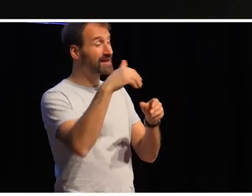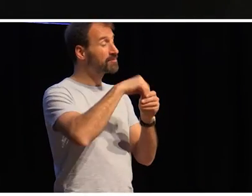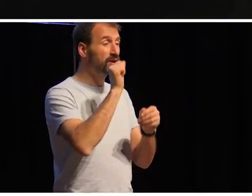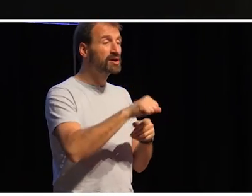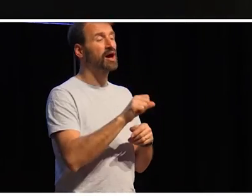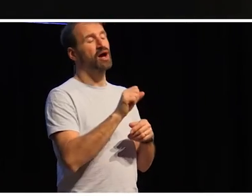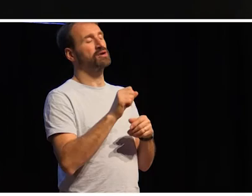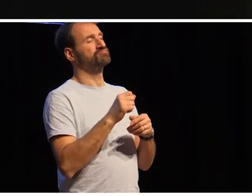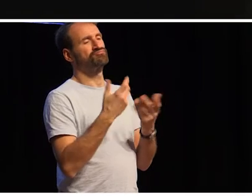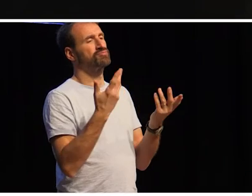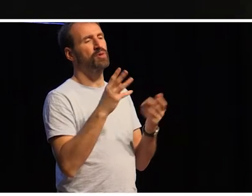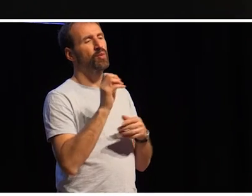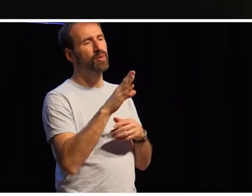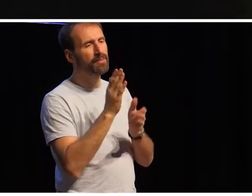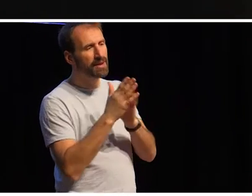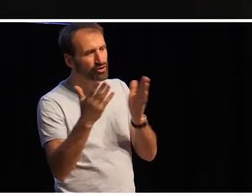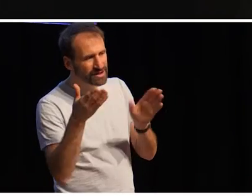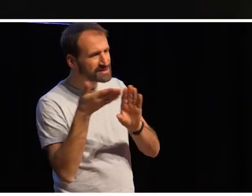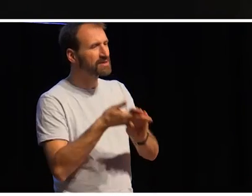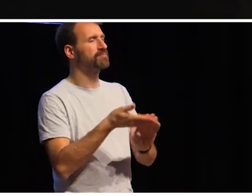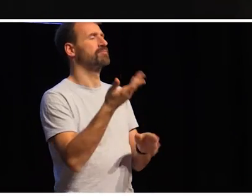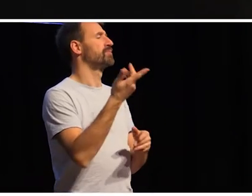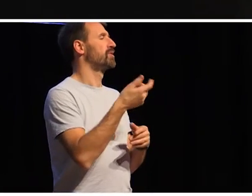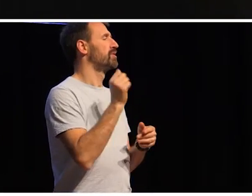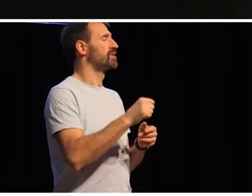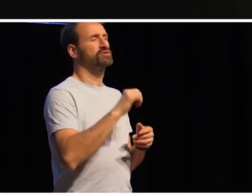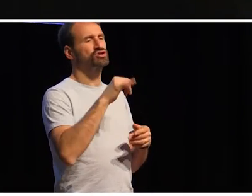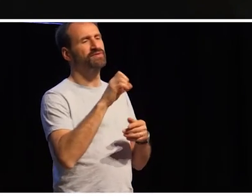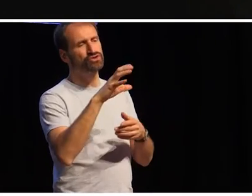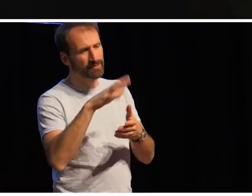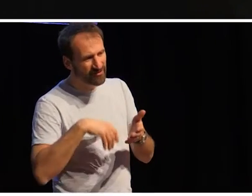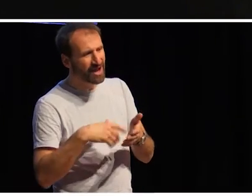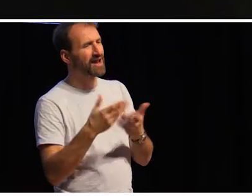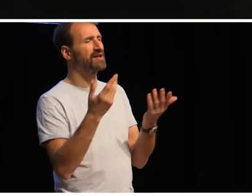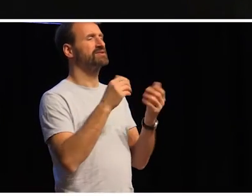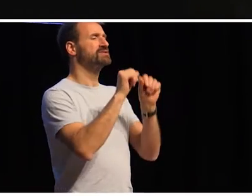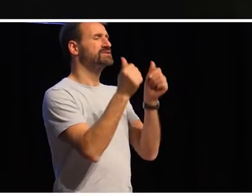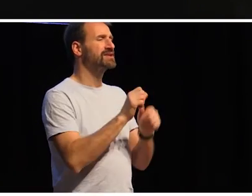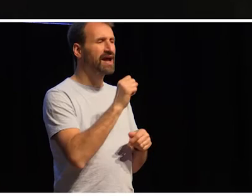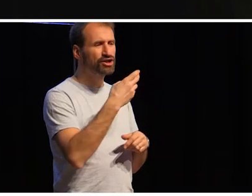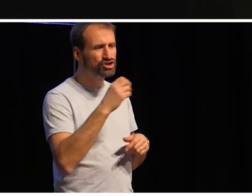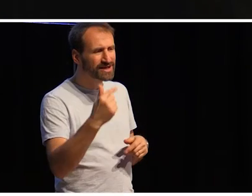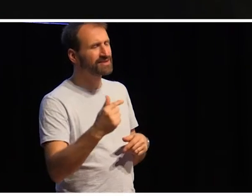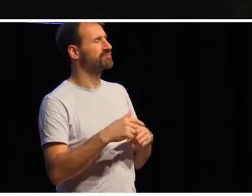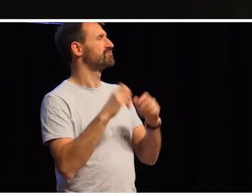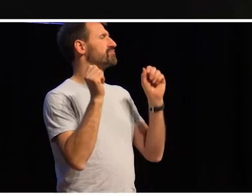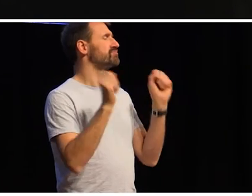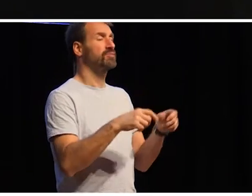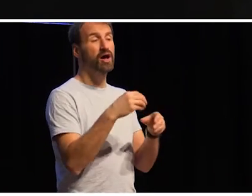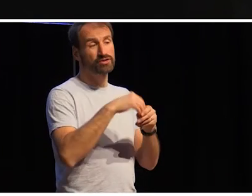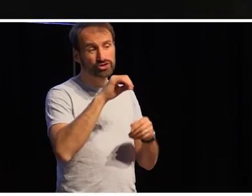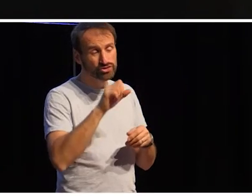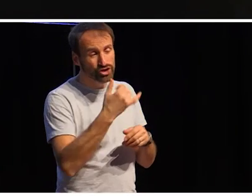web resources like HTML pages, JavaScript files, style sheets. It can also contain JavaScript